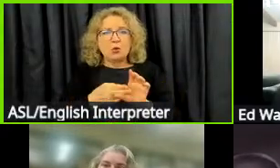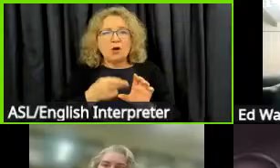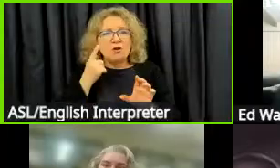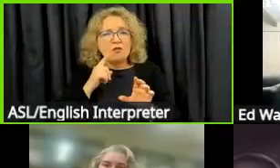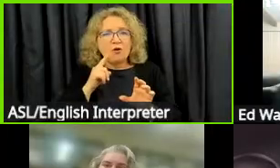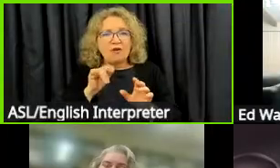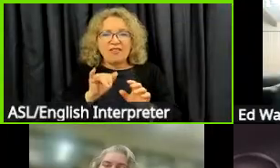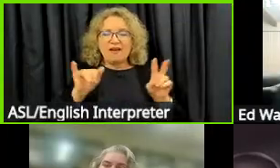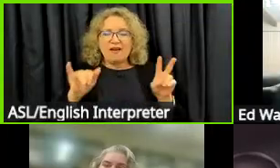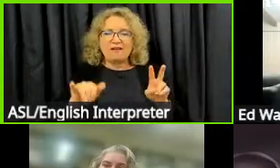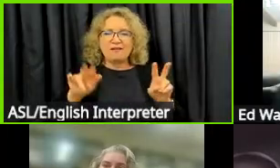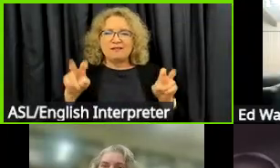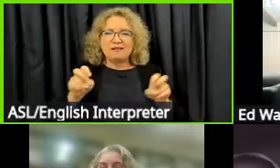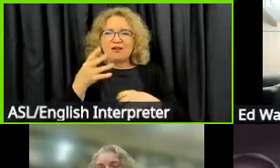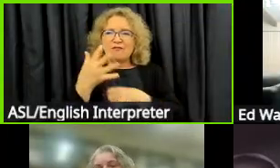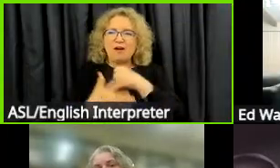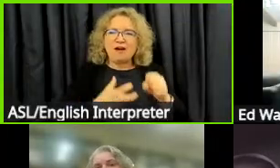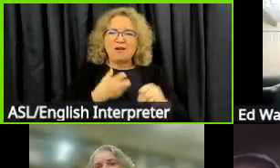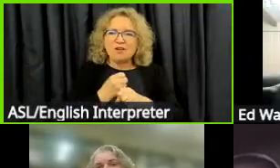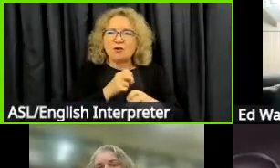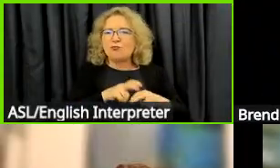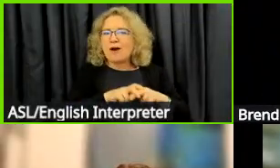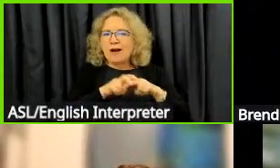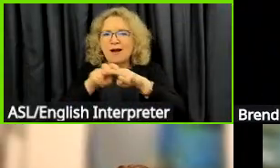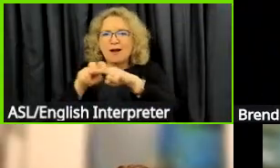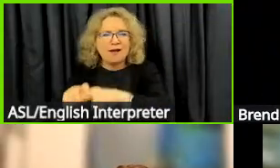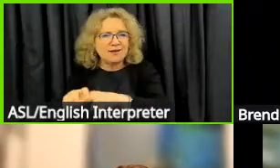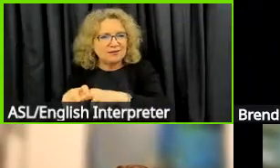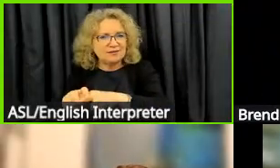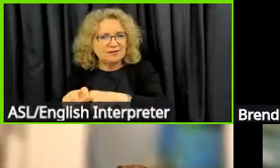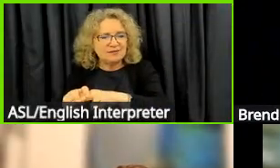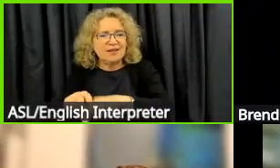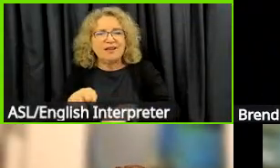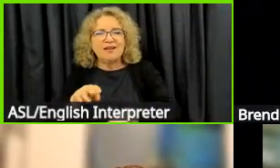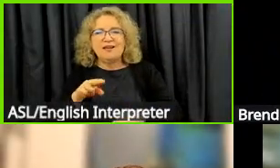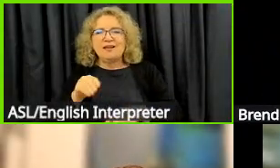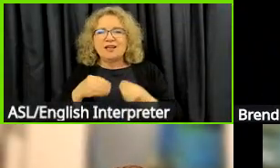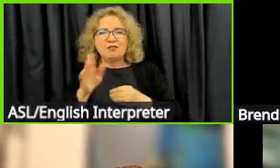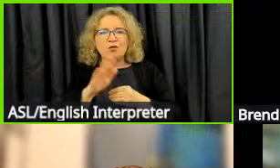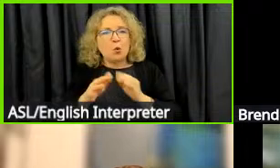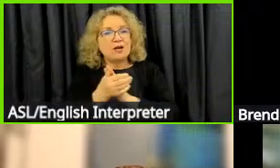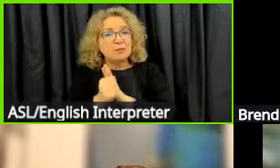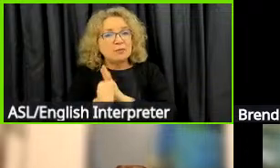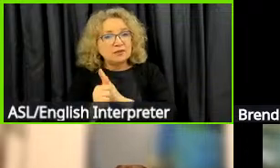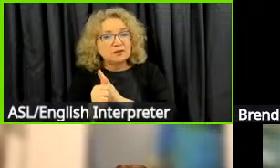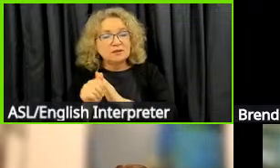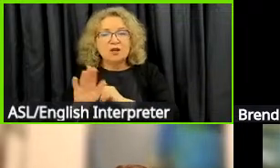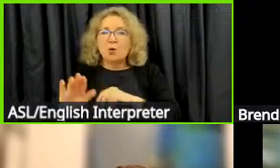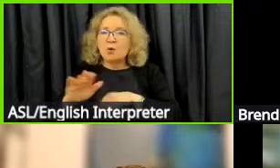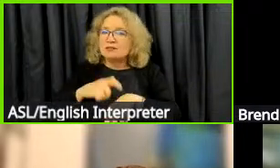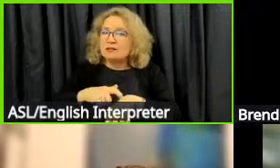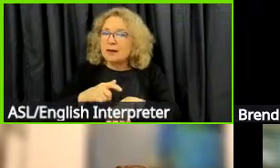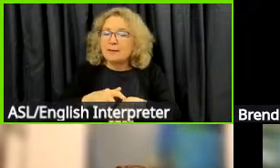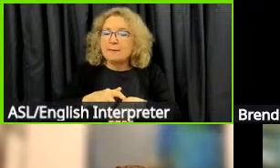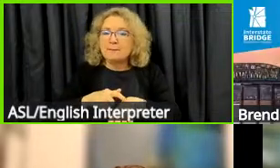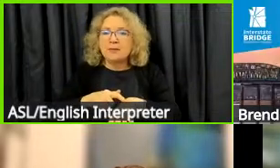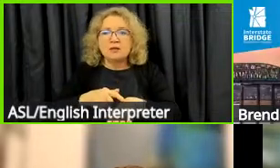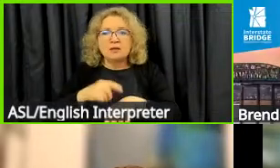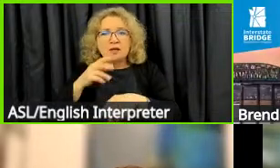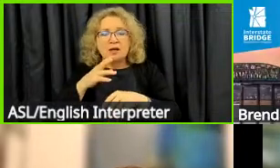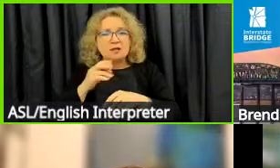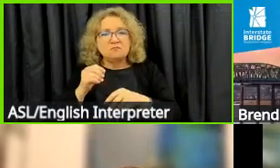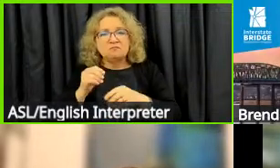us, offering of your expertise, your time, your guidance in so many